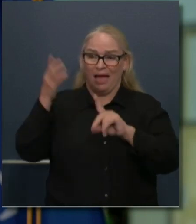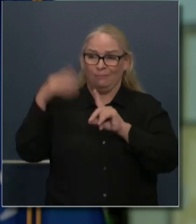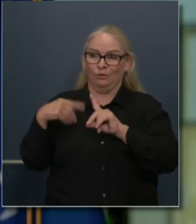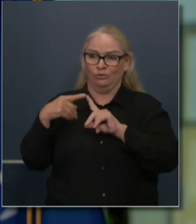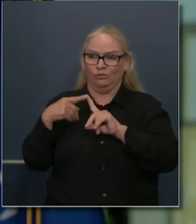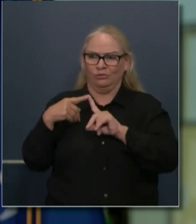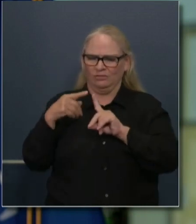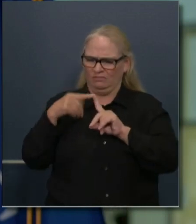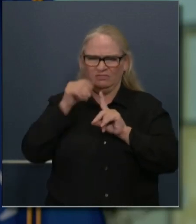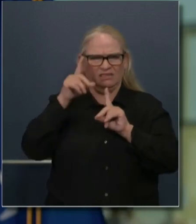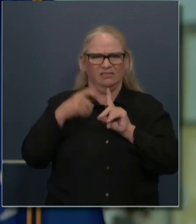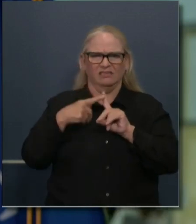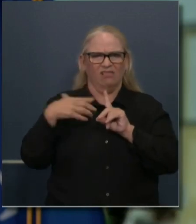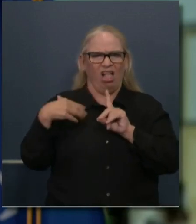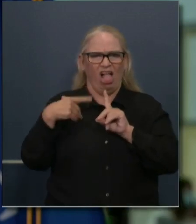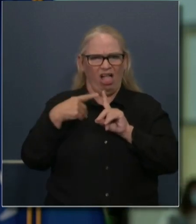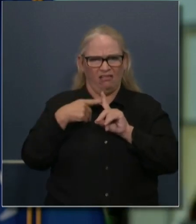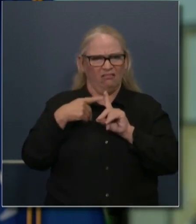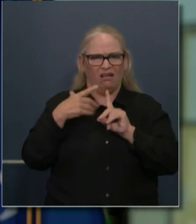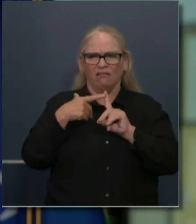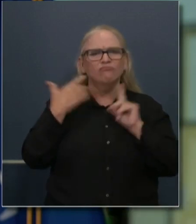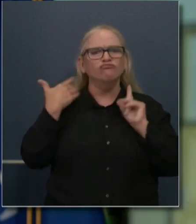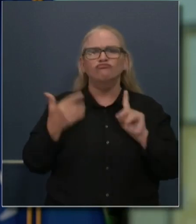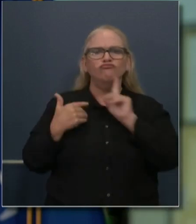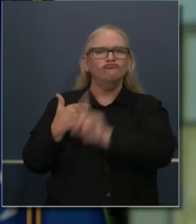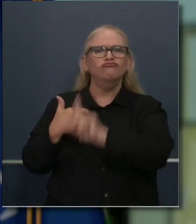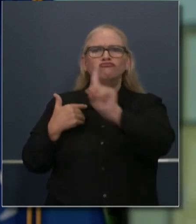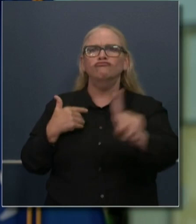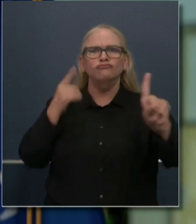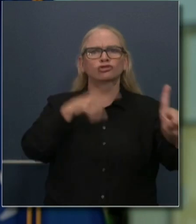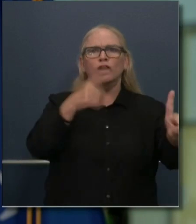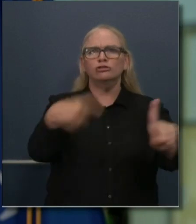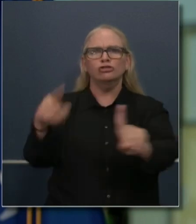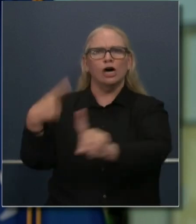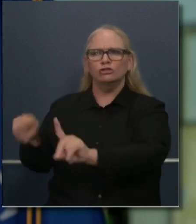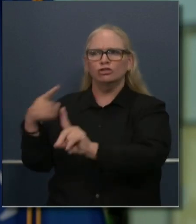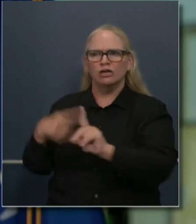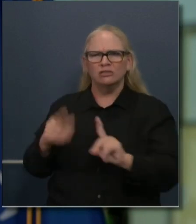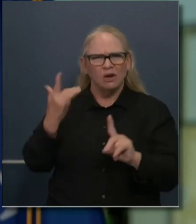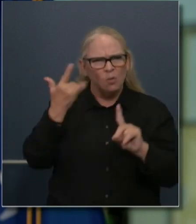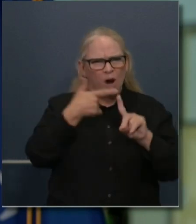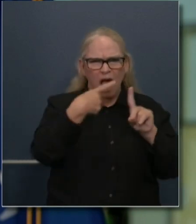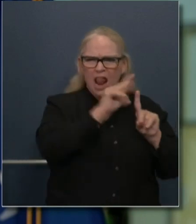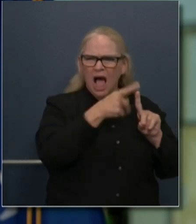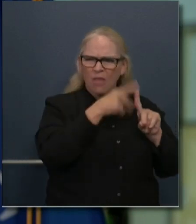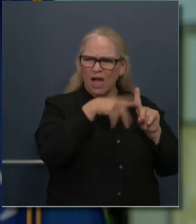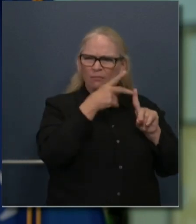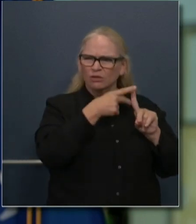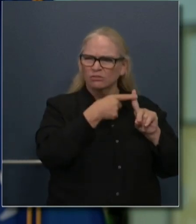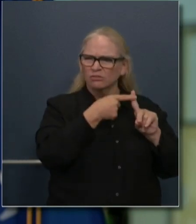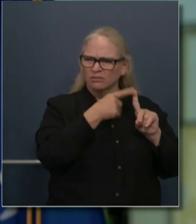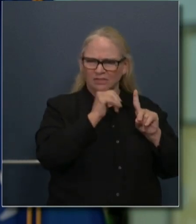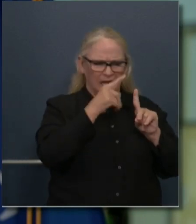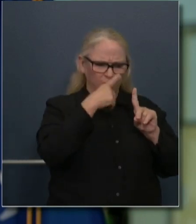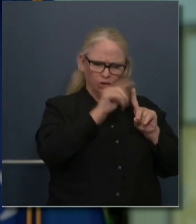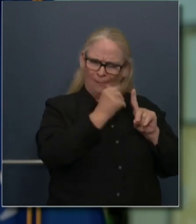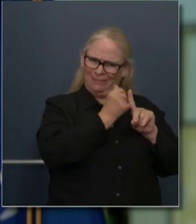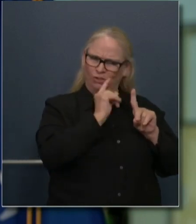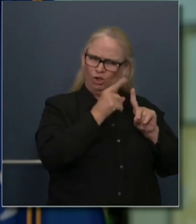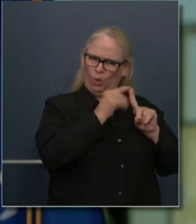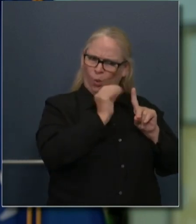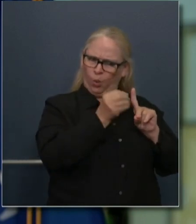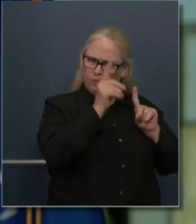why aren't state inspectors required to be tested routinely, and has that changed? Yes, it has. We're raising our standards.